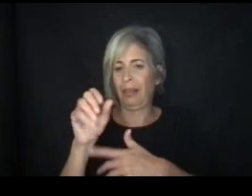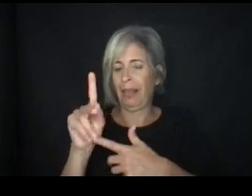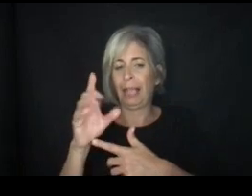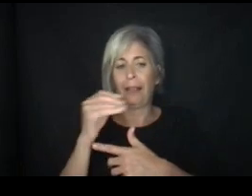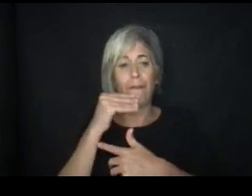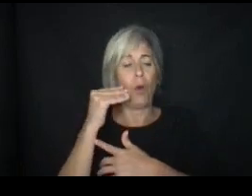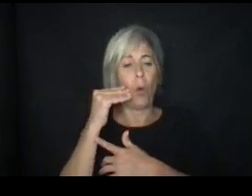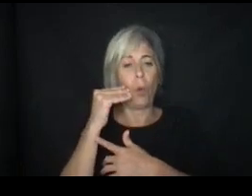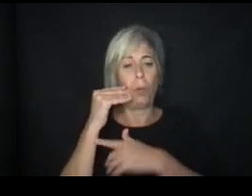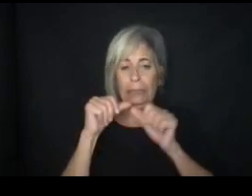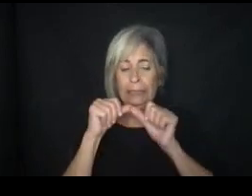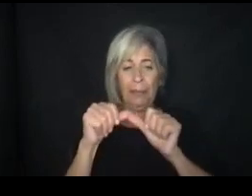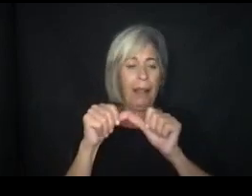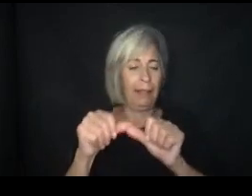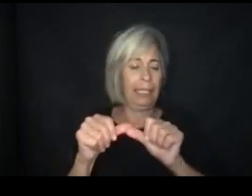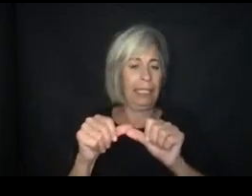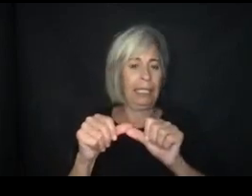home stability,